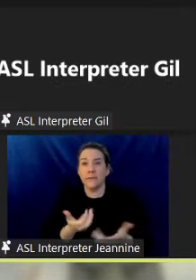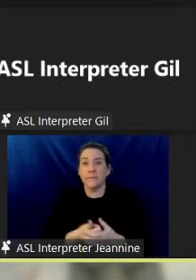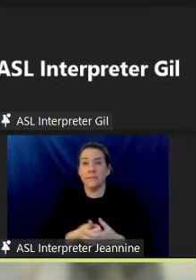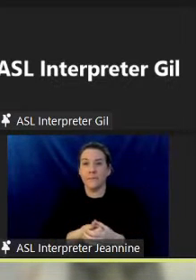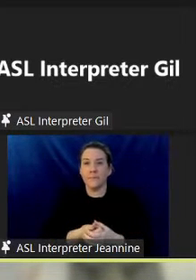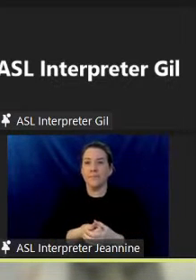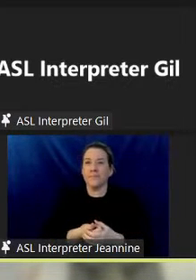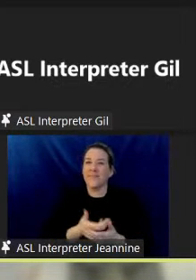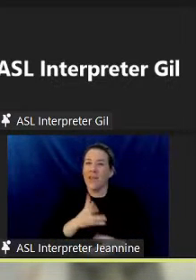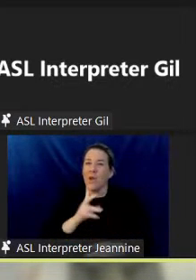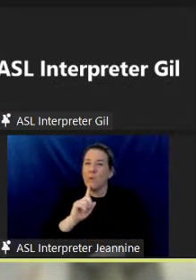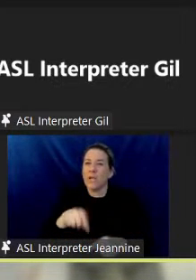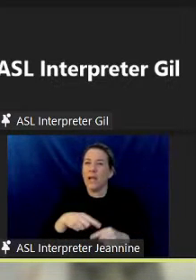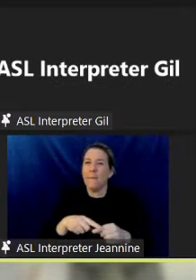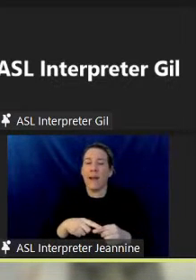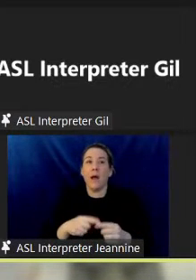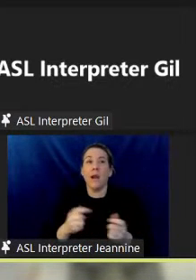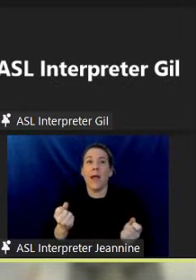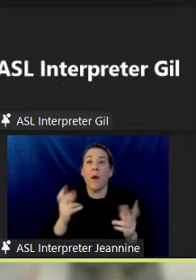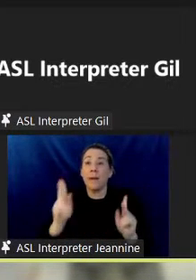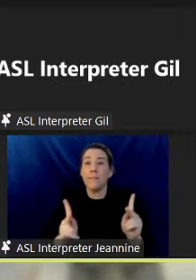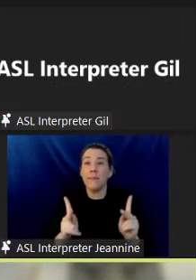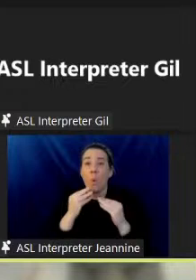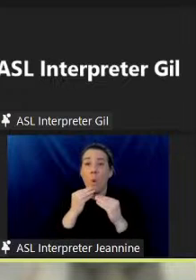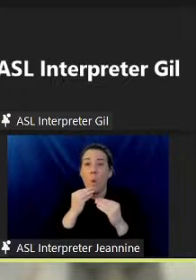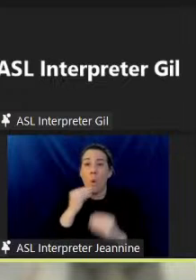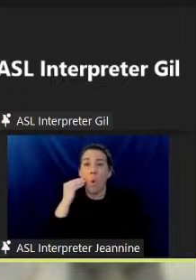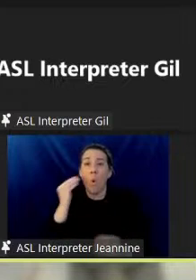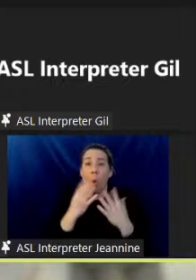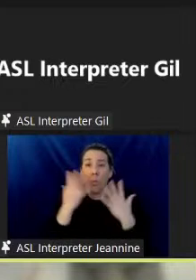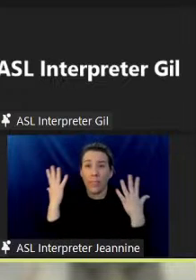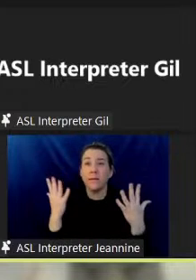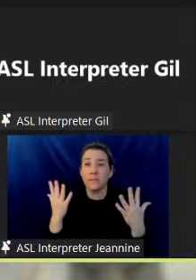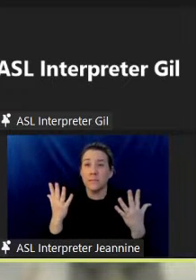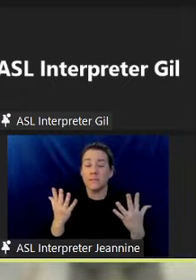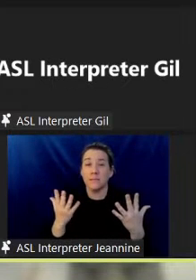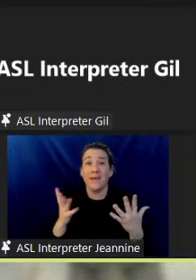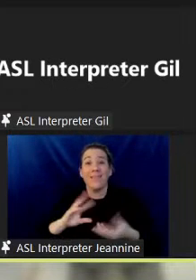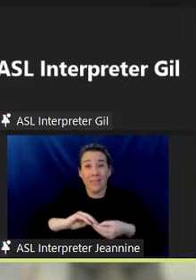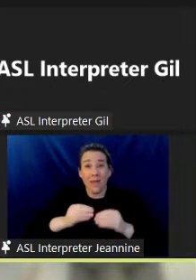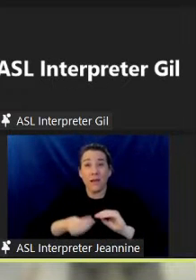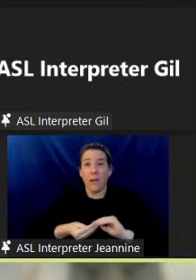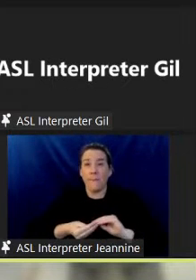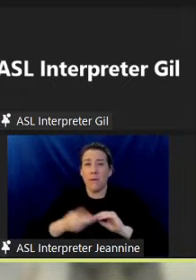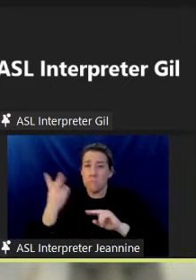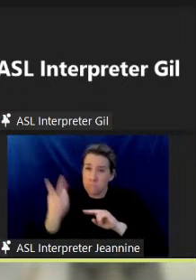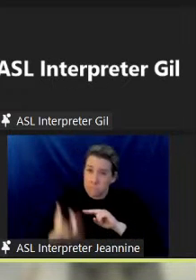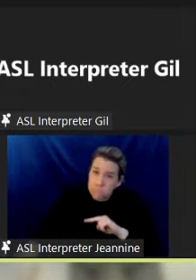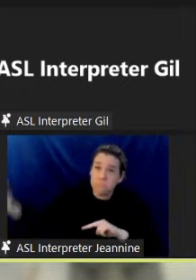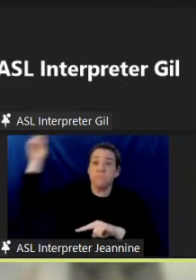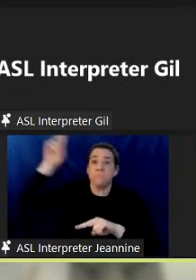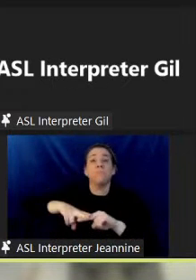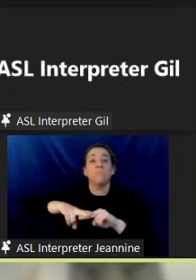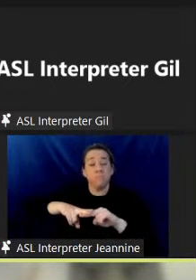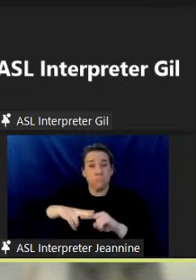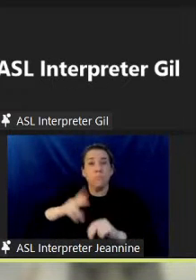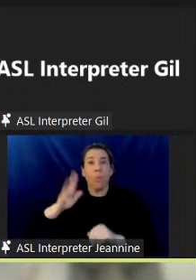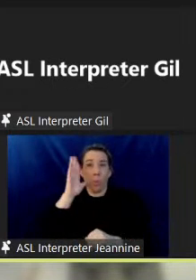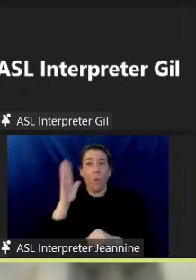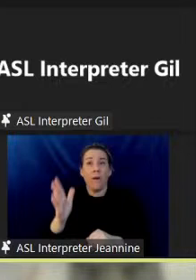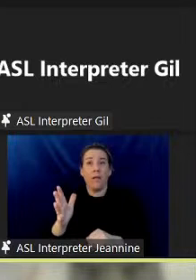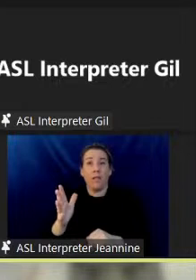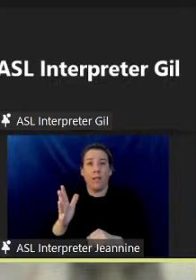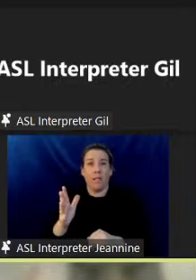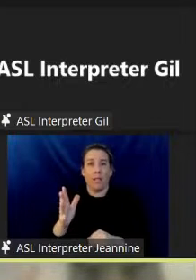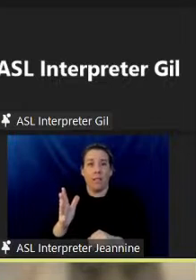talk about the homeless that we have right now. That number is going to be exponentially added to from people that